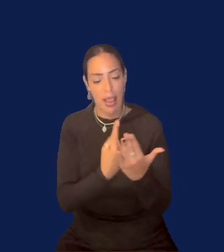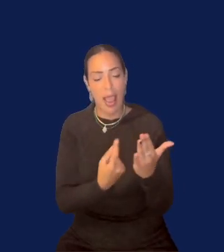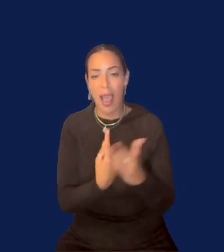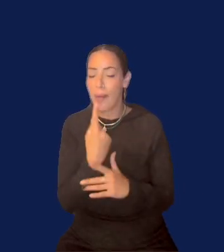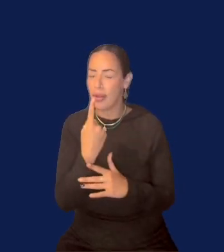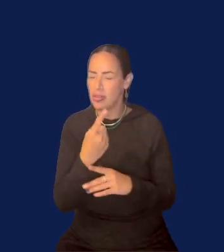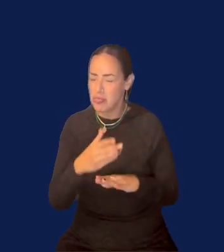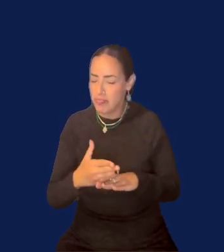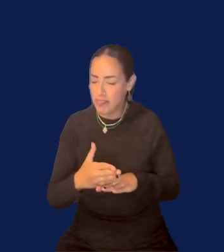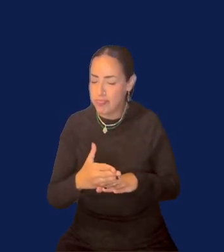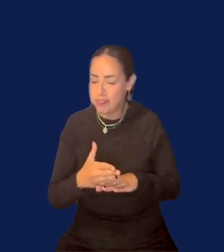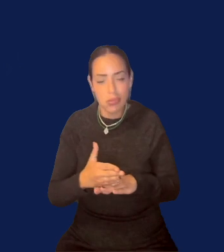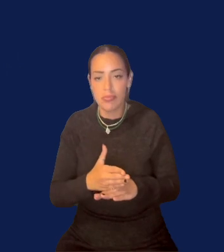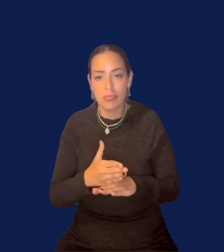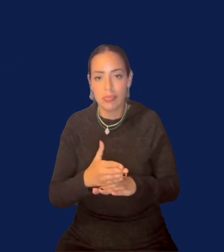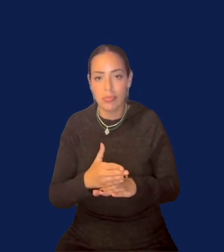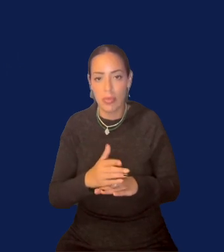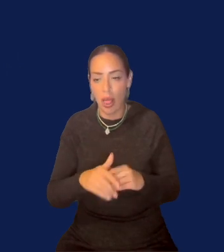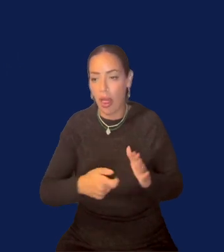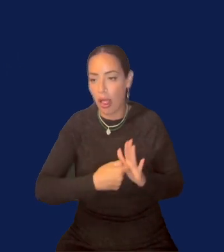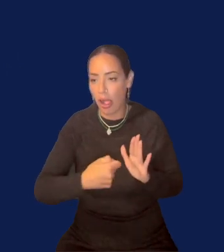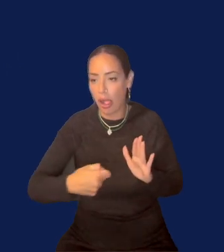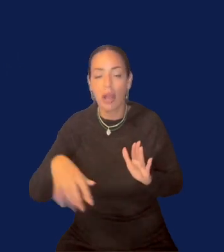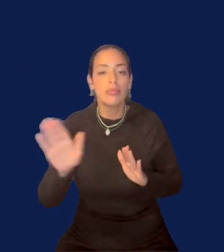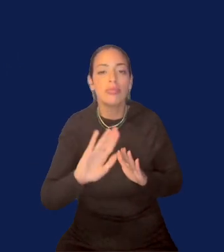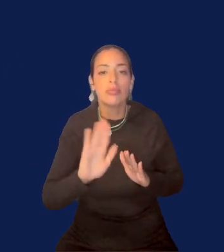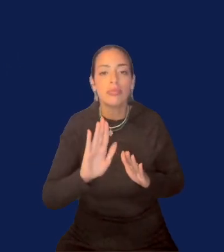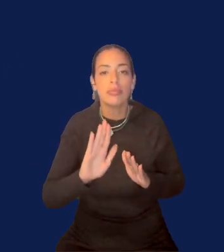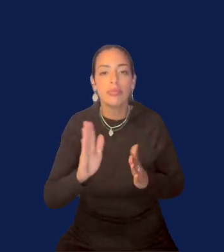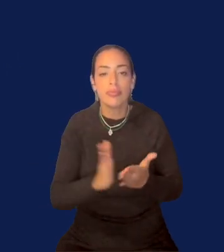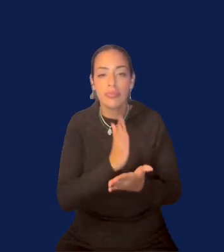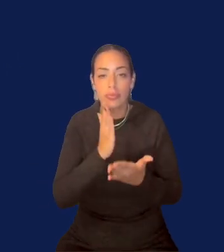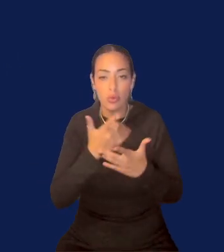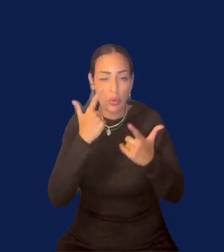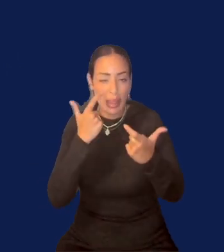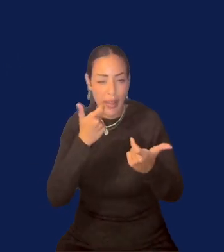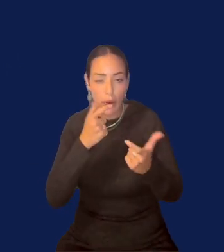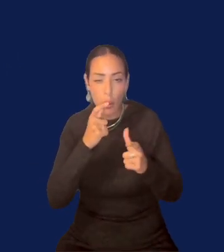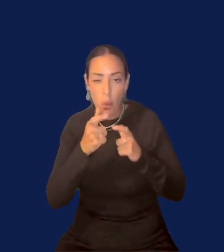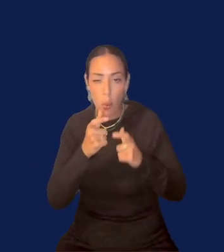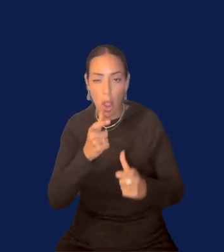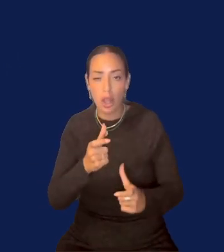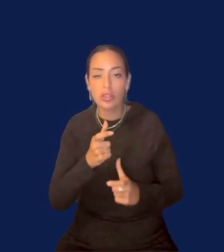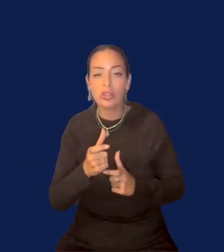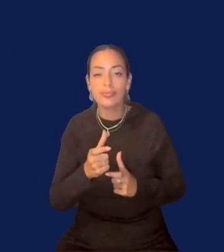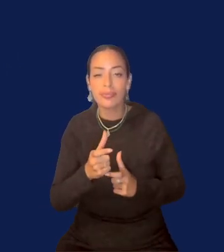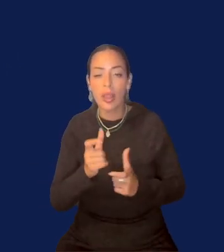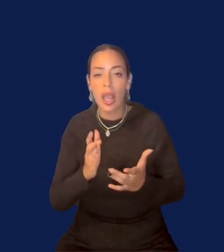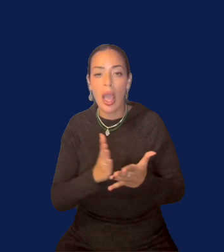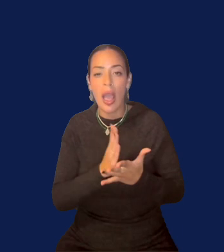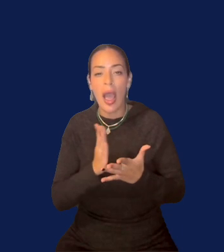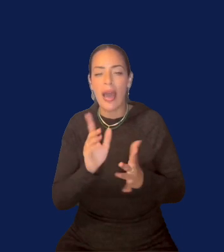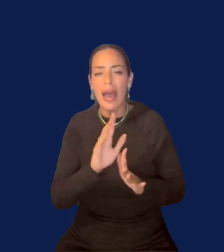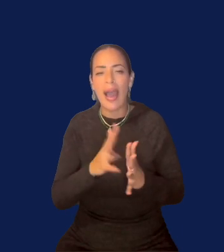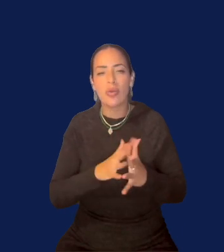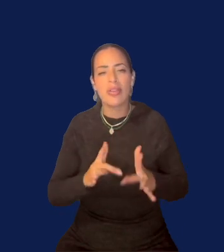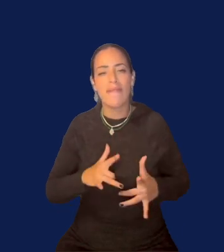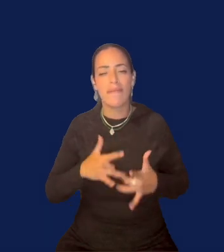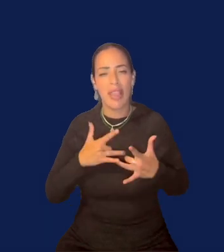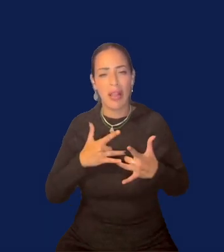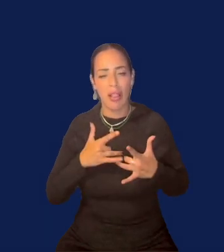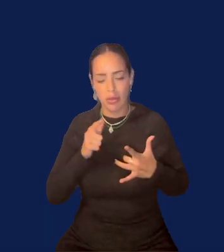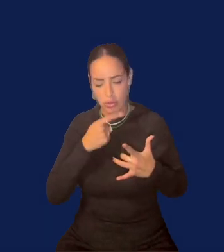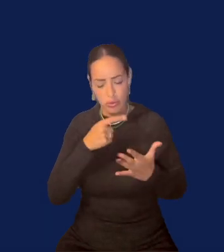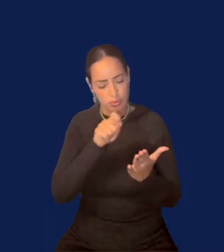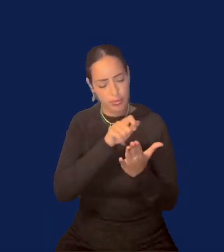as early as possible. Pay attention to language and take some time to reflect on how it feels to both write and read the script out